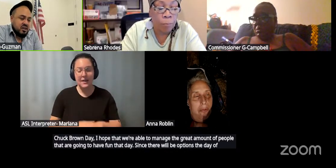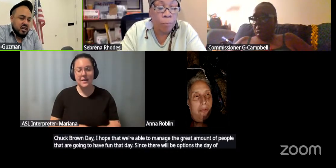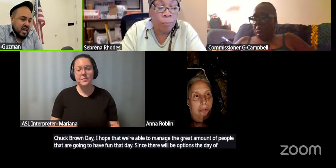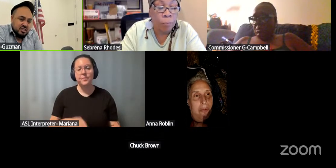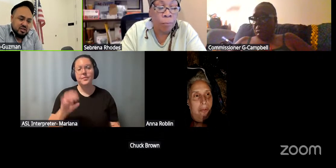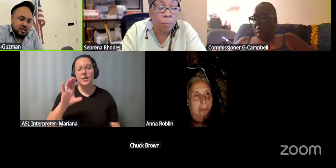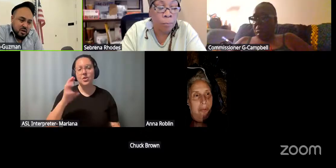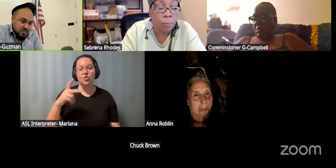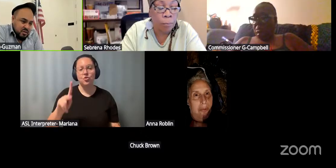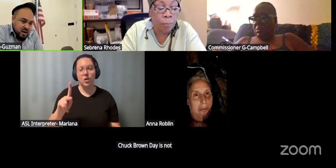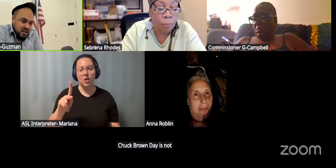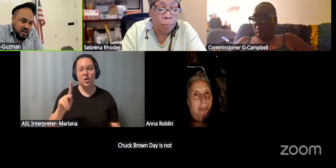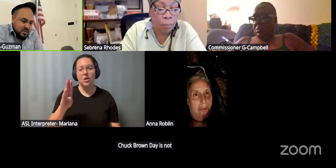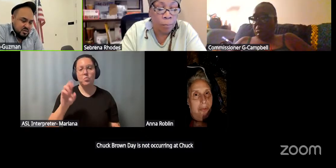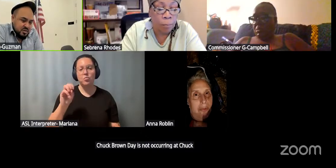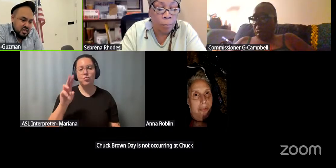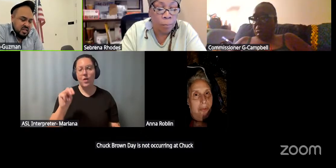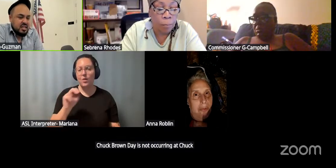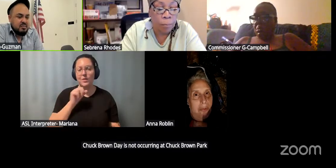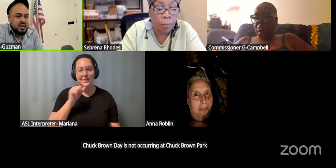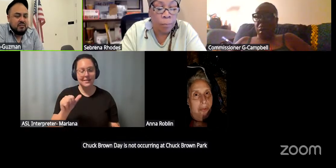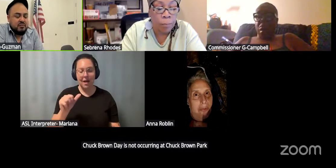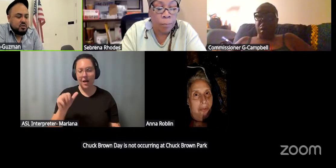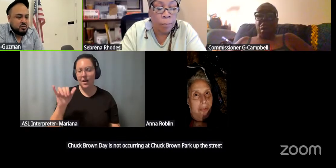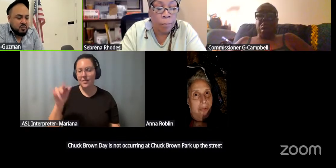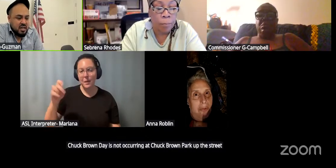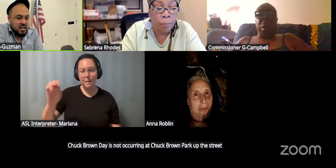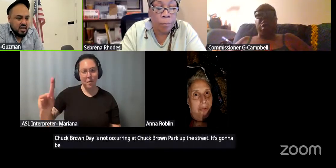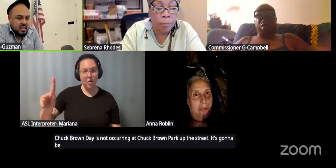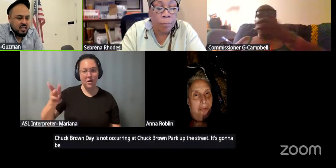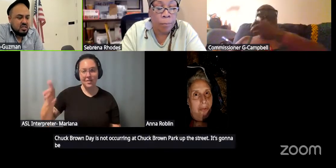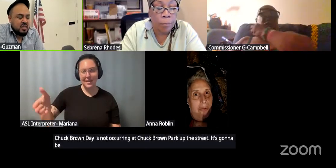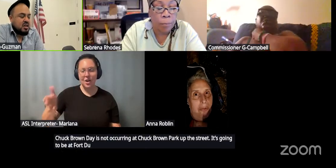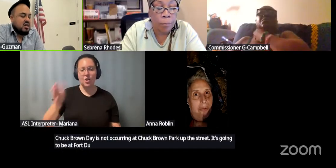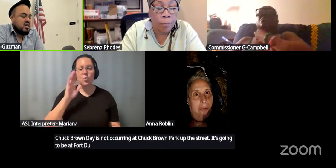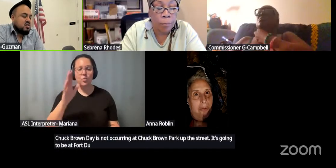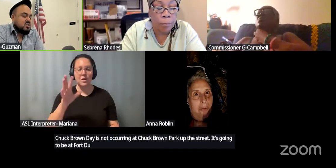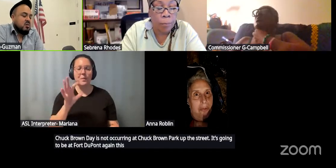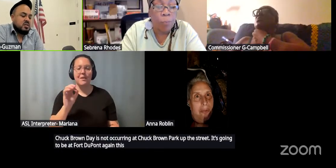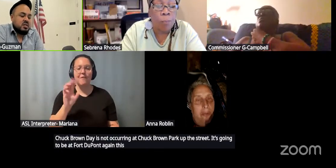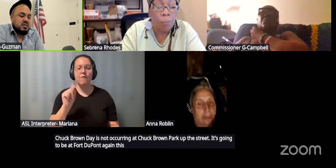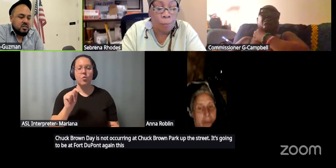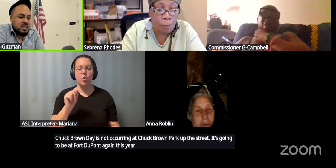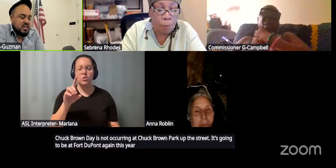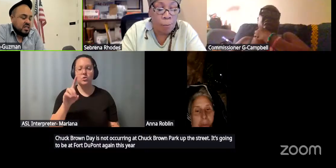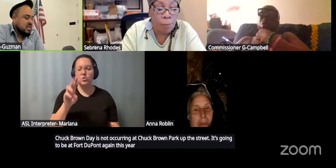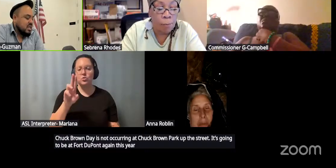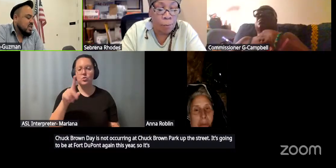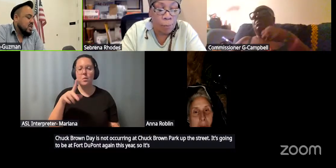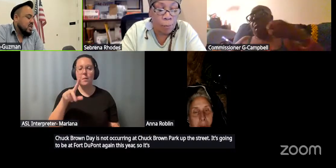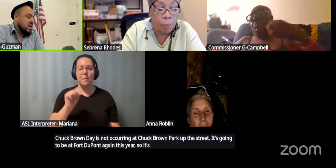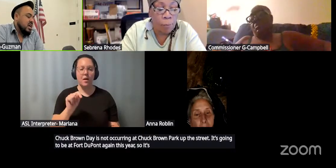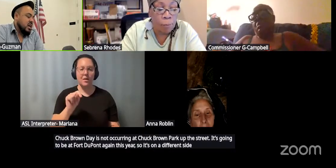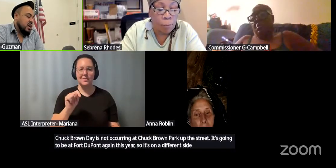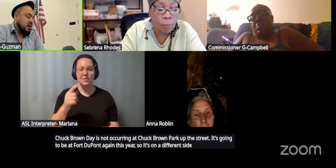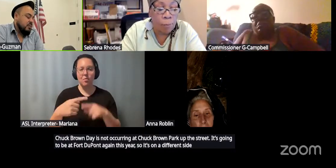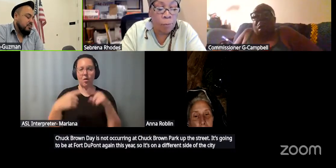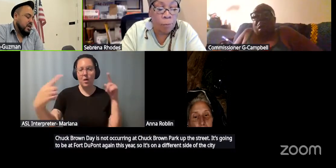is not occurring at Chuck Brown Park up the street. It's going to be at Fort DuPont again this year. So it's on a different side of the